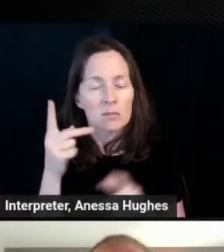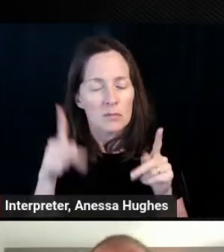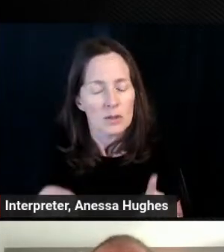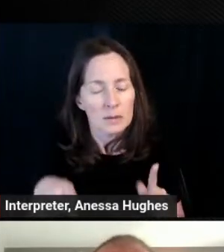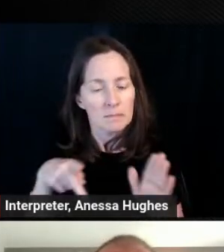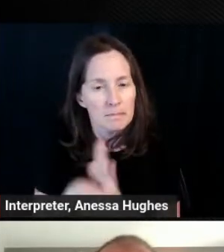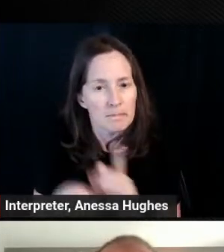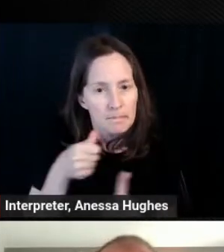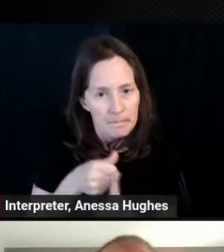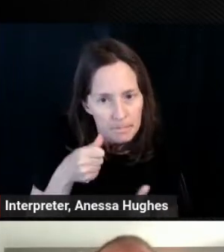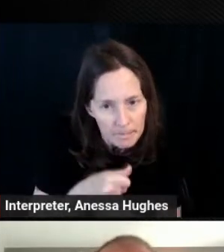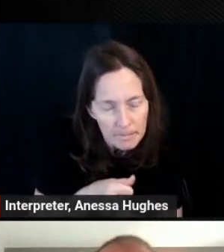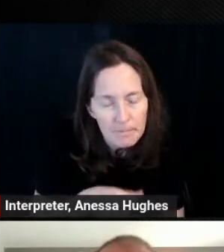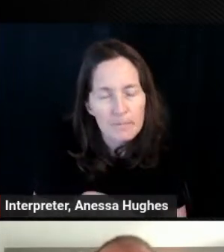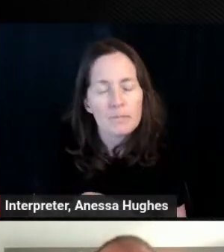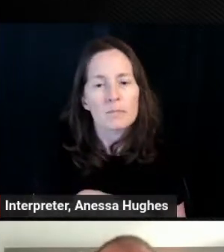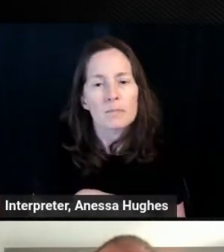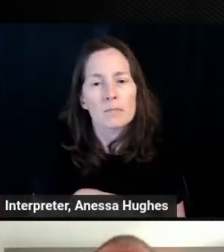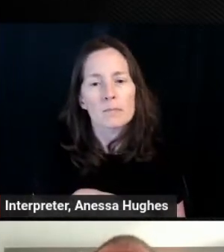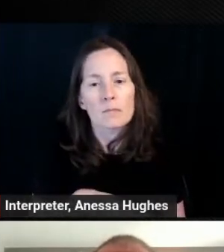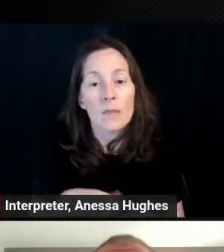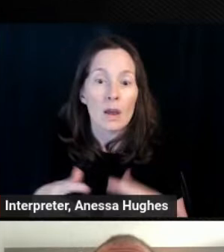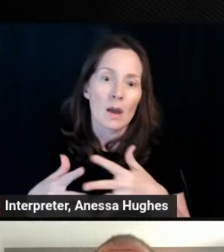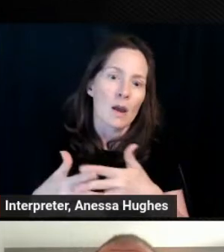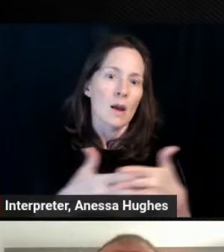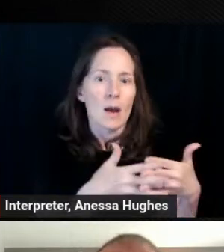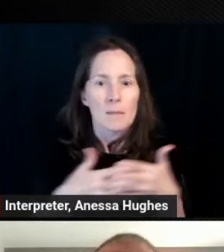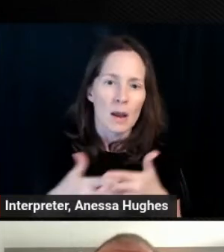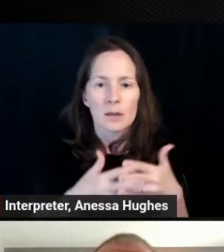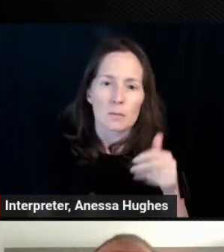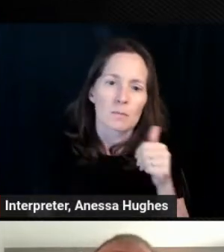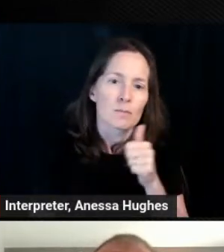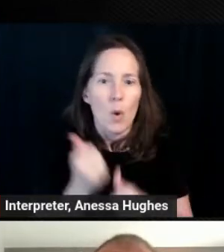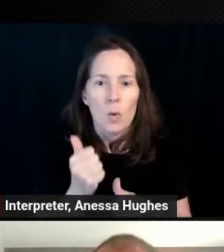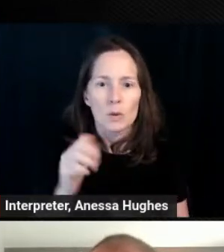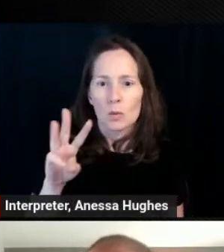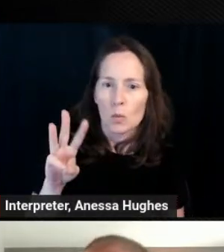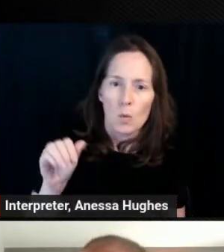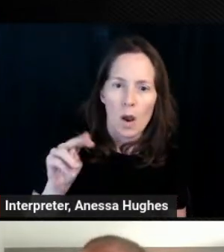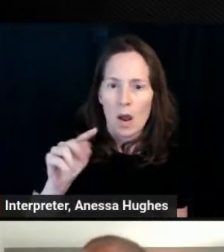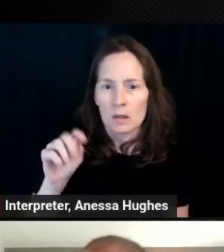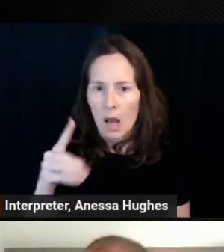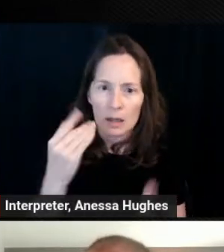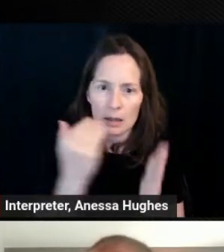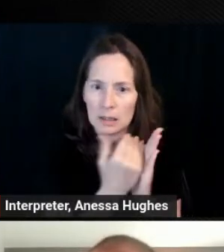most wanted list, and America's largest manhunt so far.